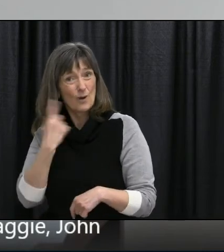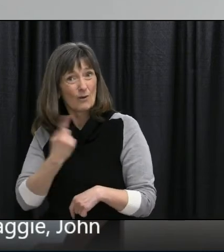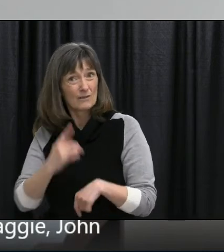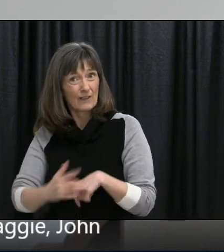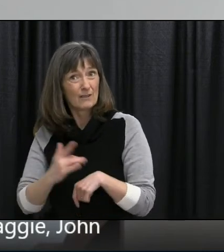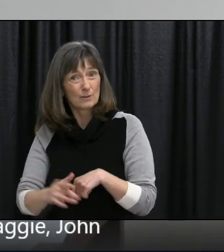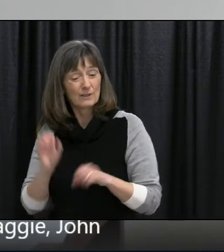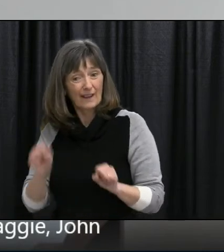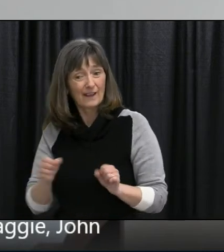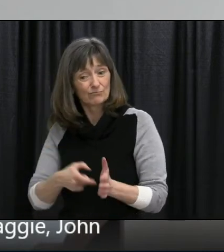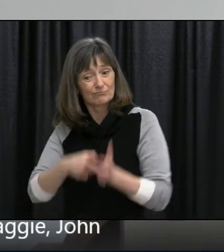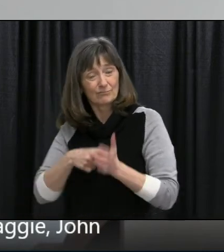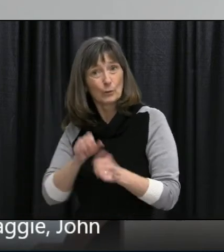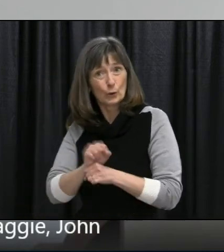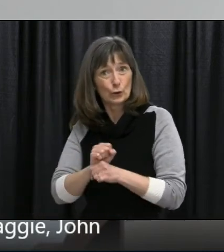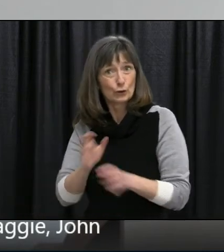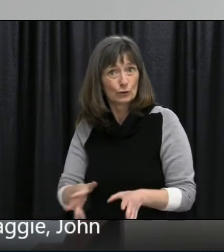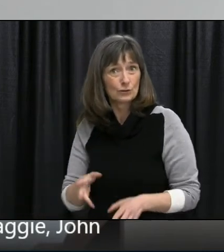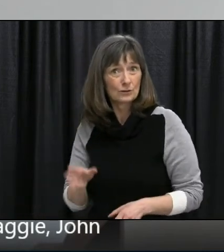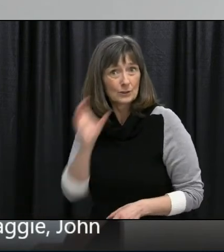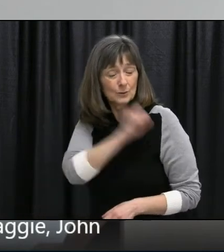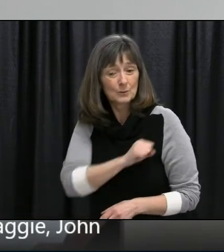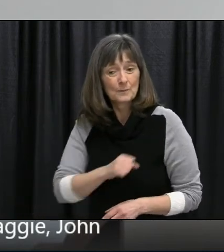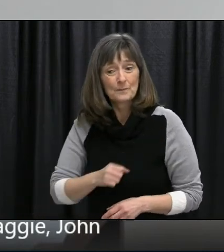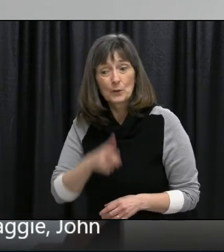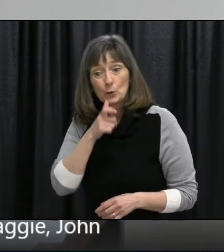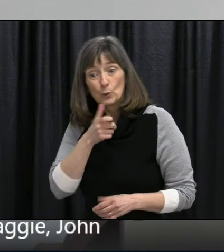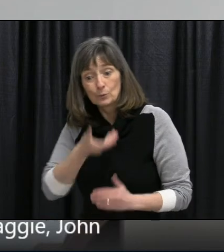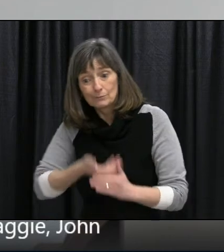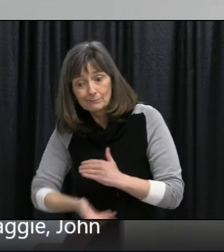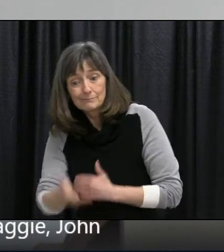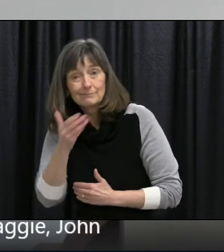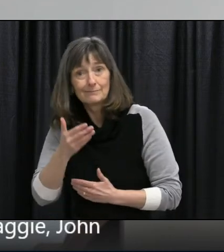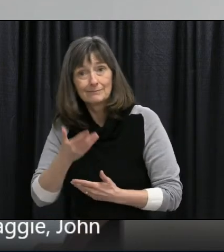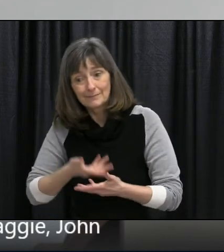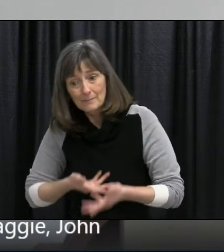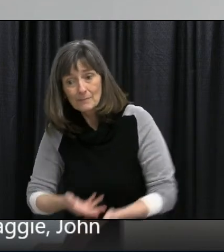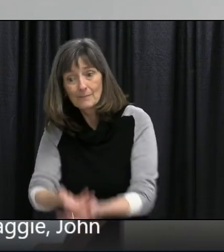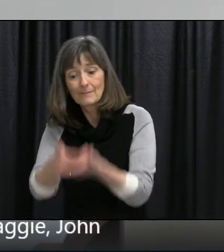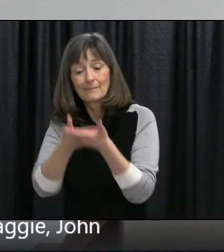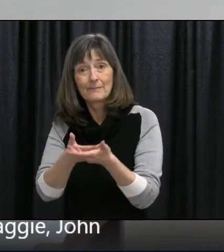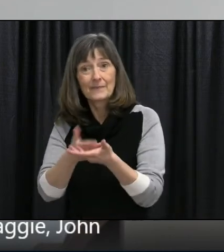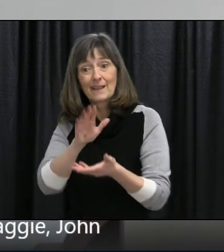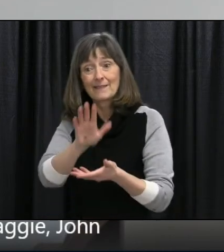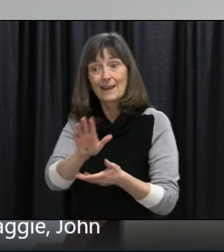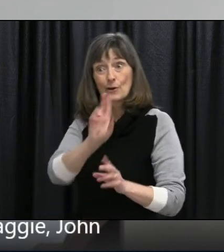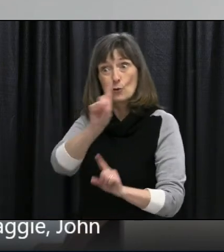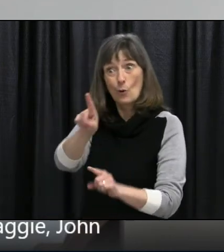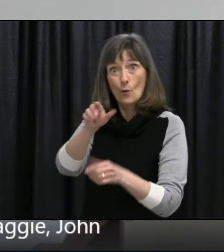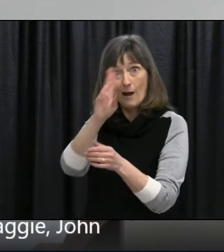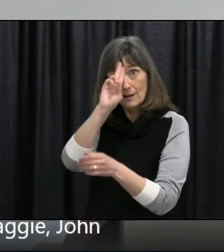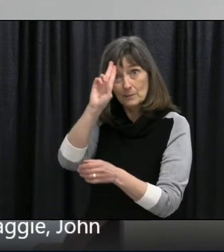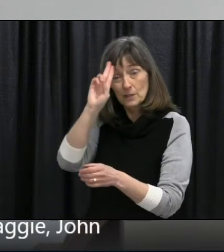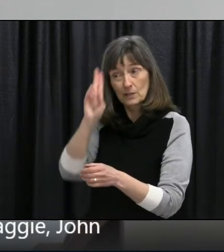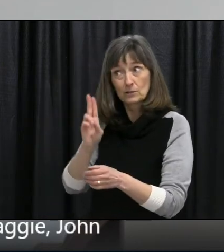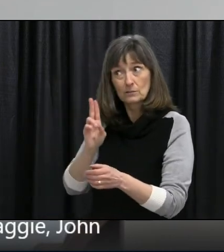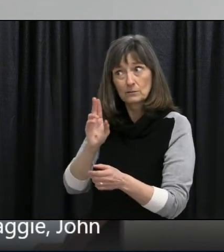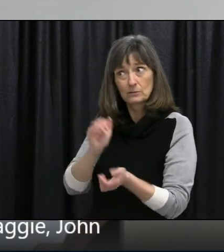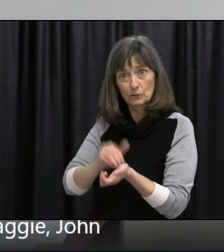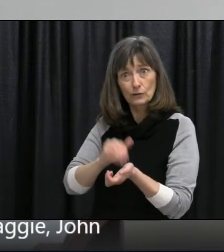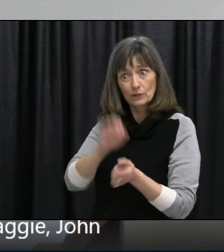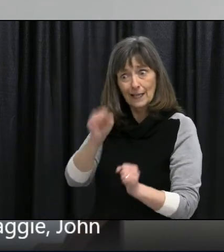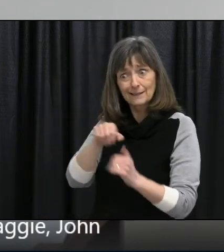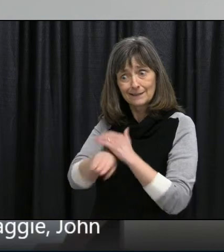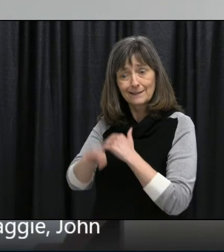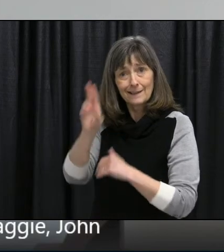hospital and the obstetrician who delivered them has privileges there, then really and honestly, I'm not sure I would see